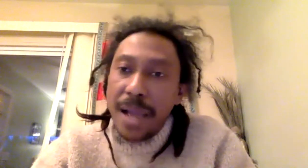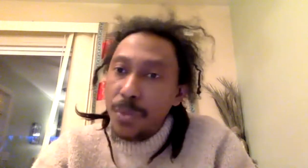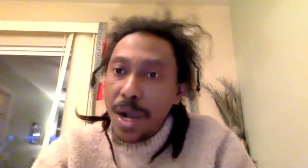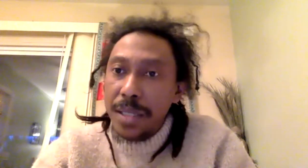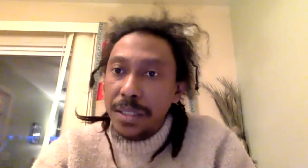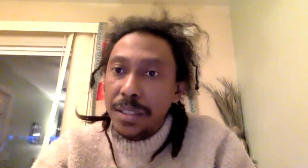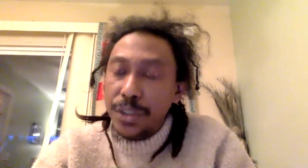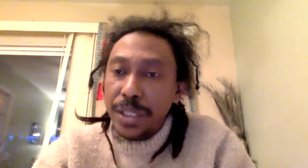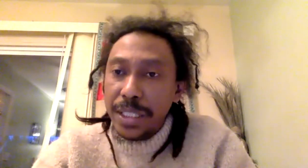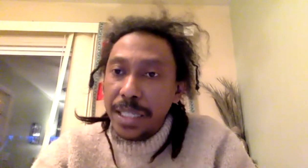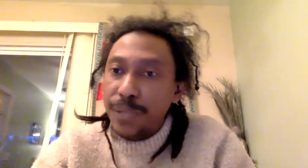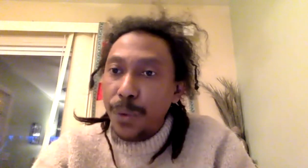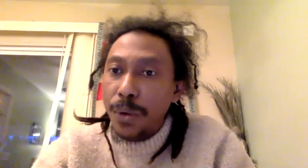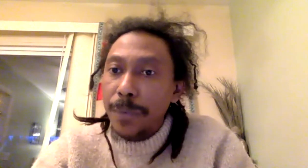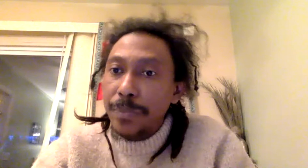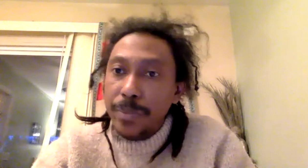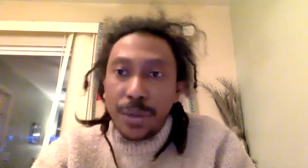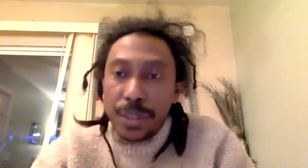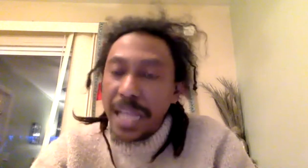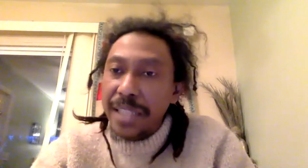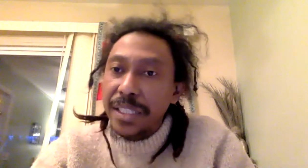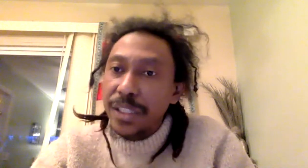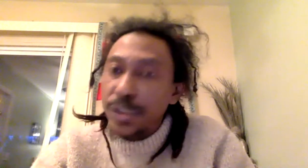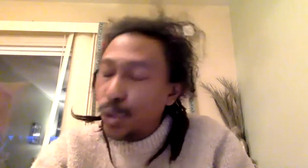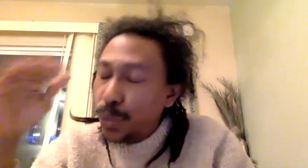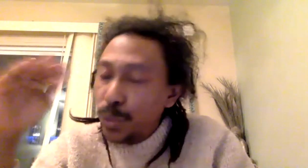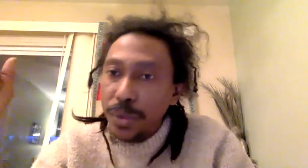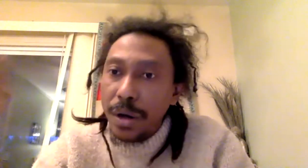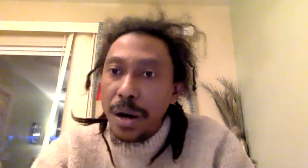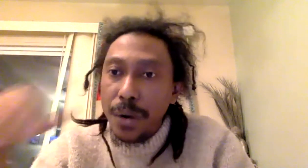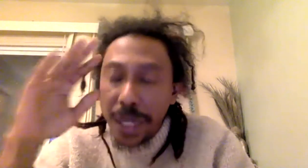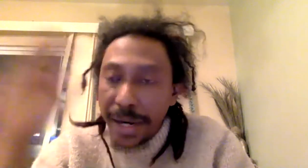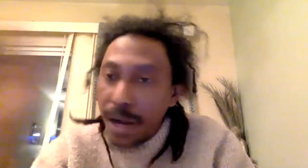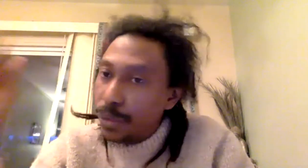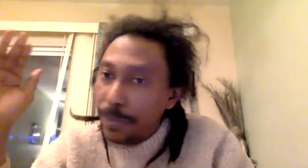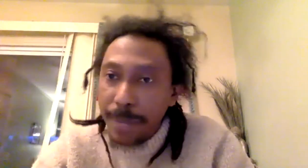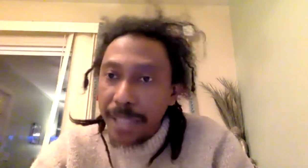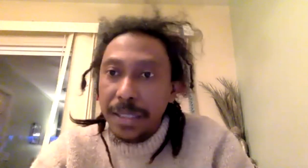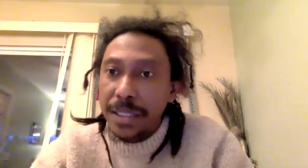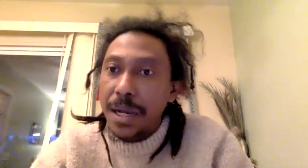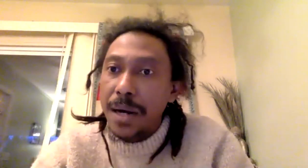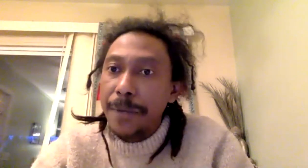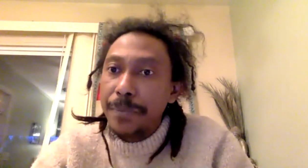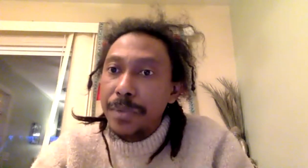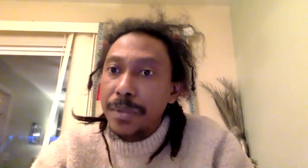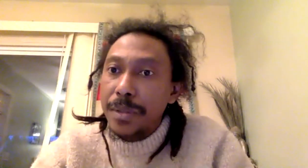That was successful because I did a tour all around of